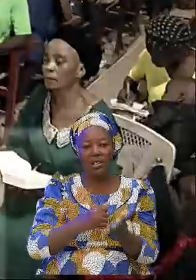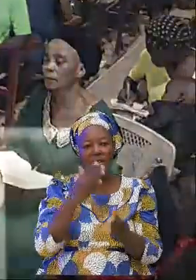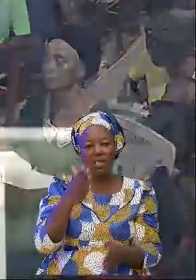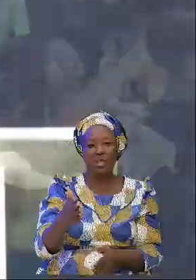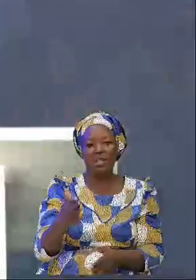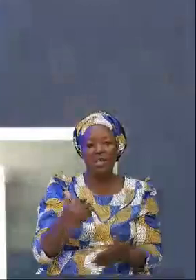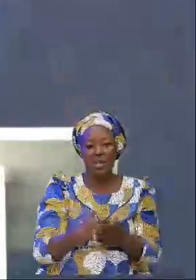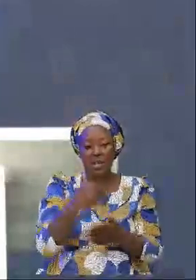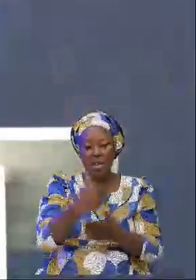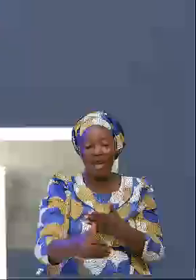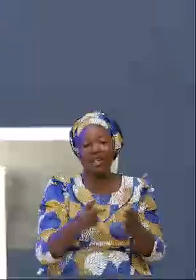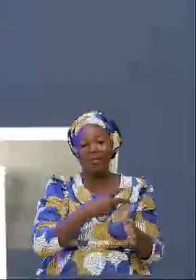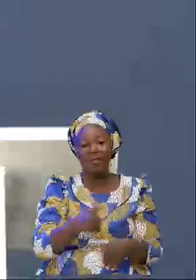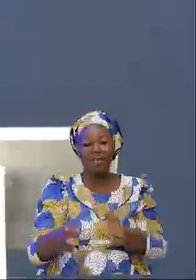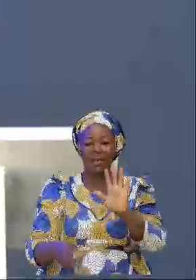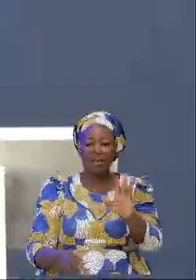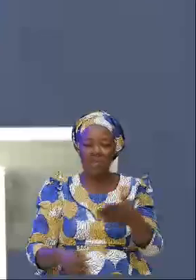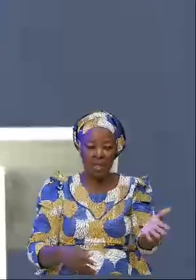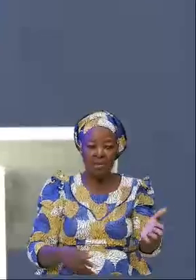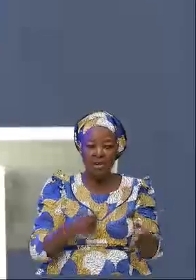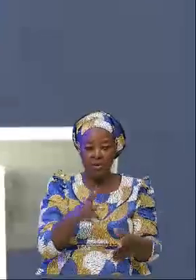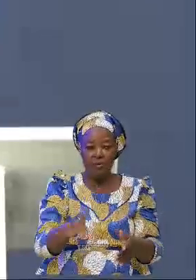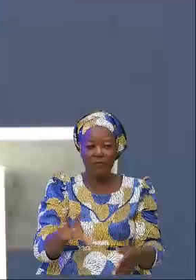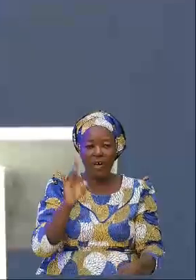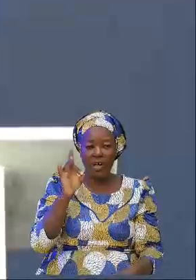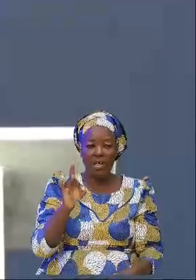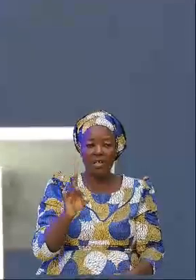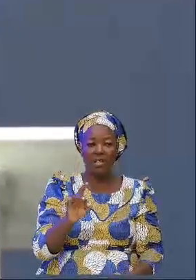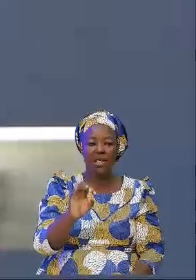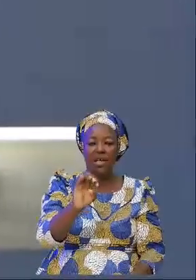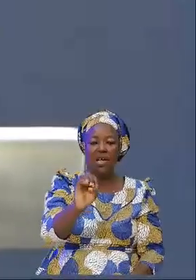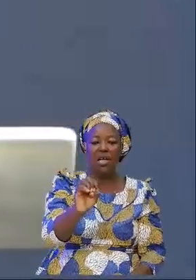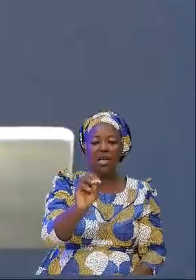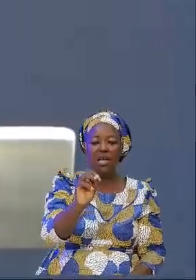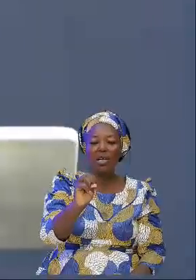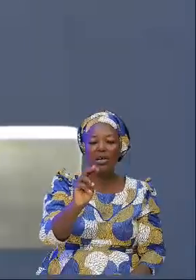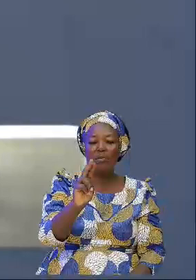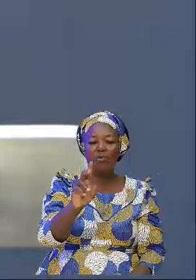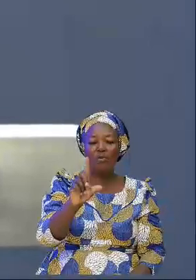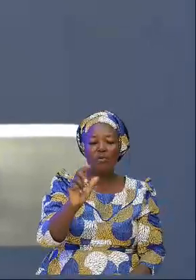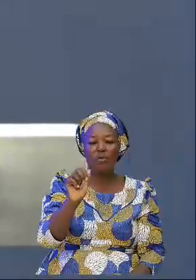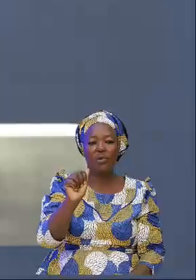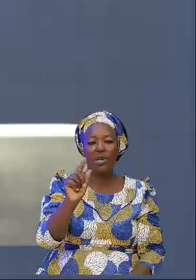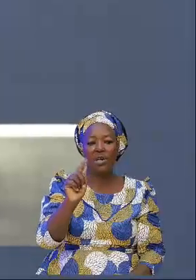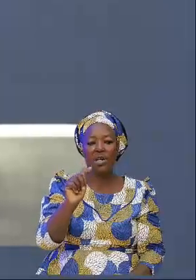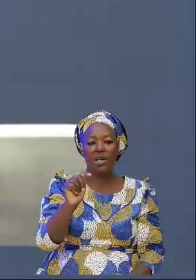L, E. You'll find it there. Look at the next verse there. You'll